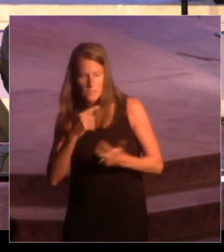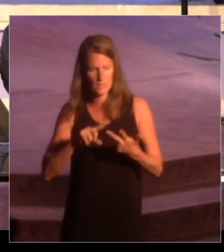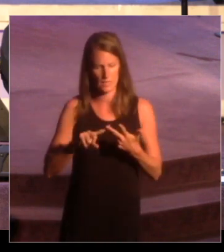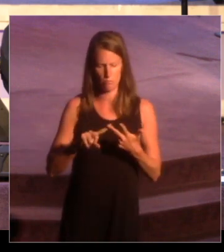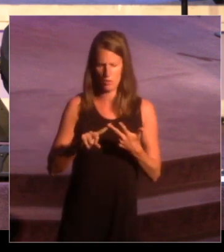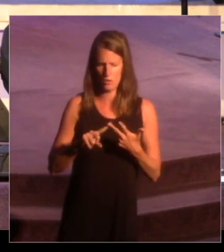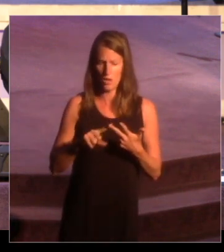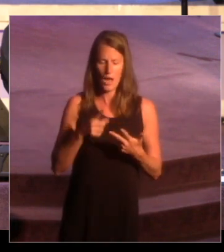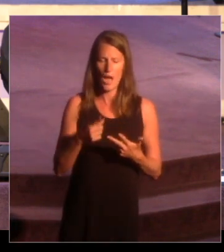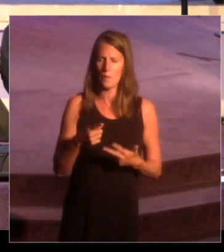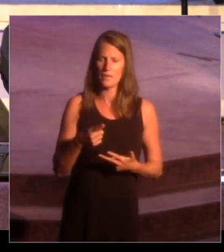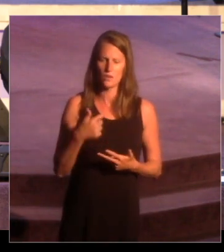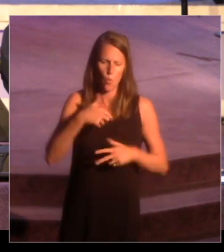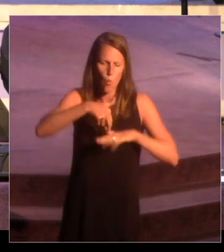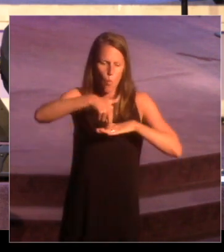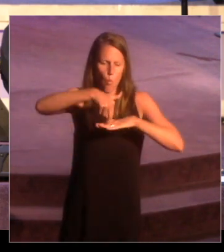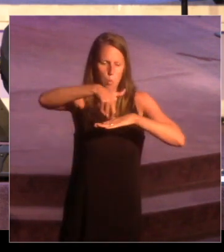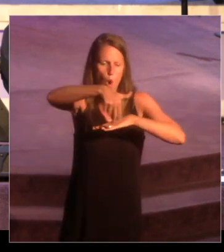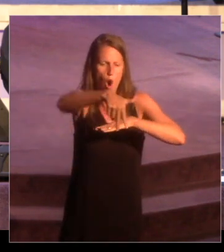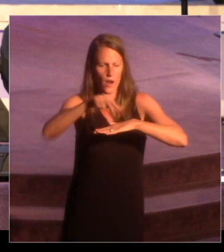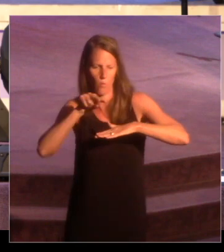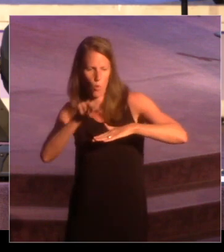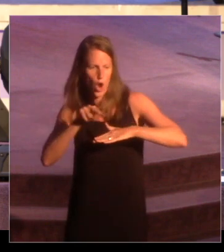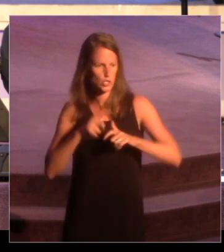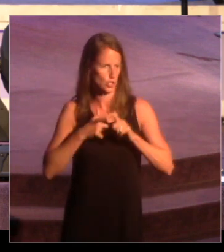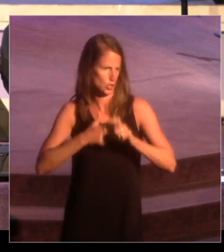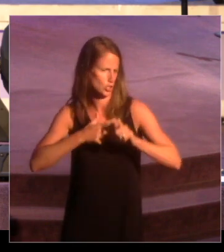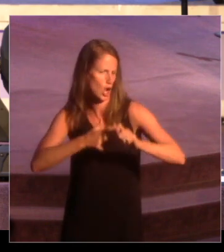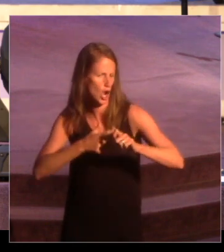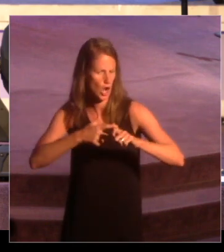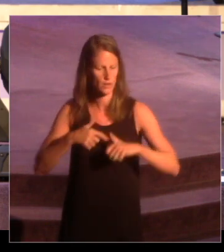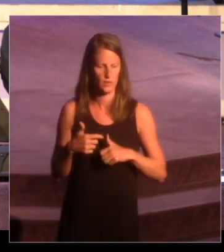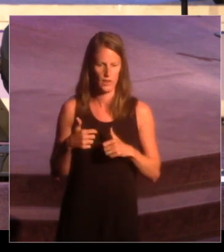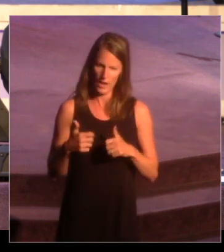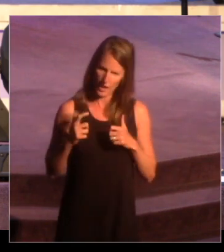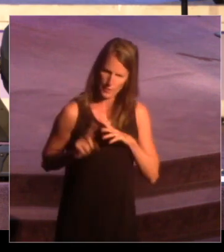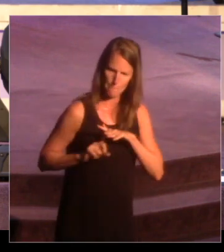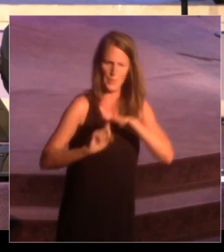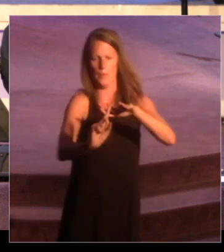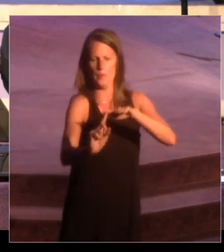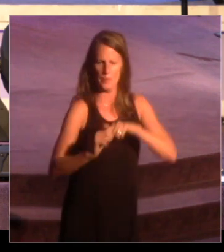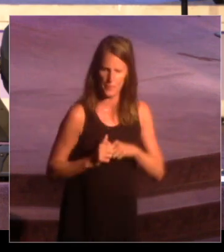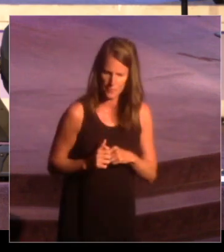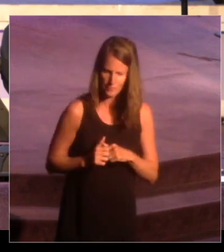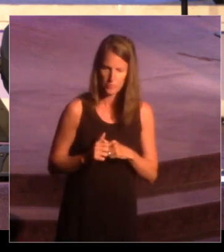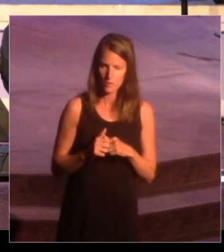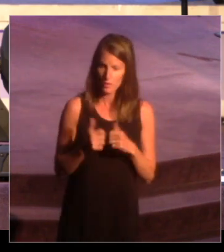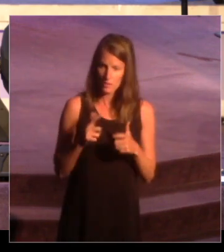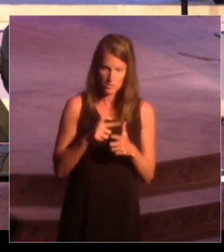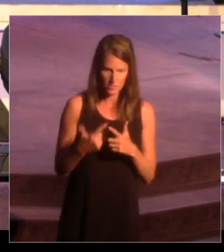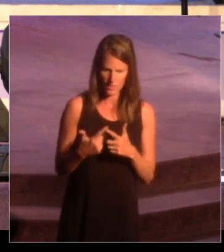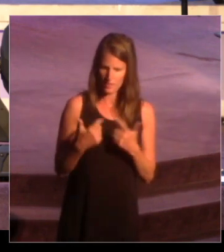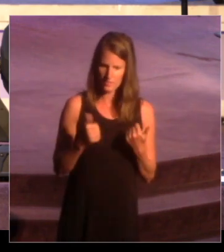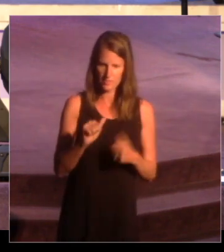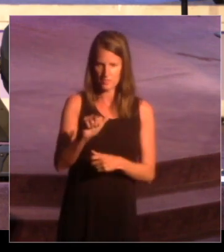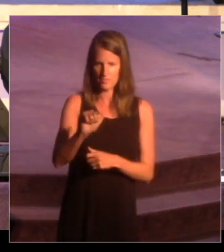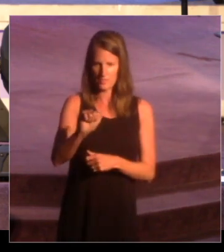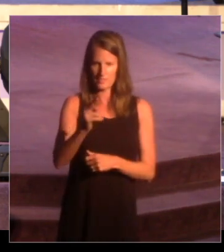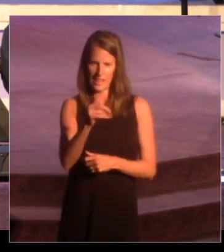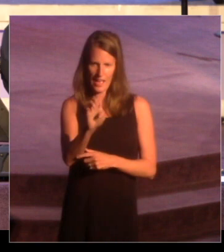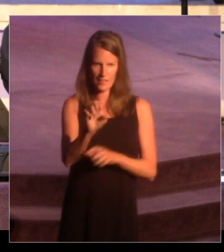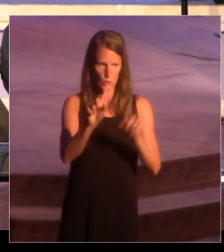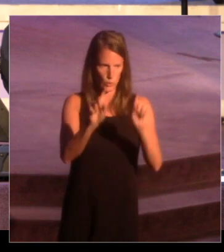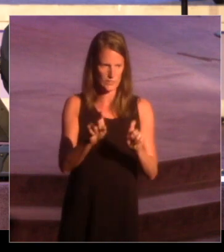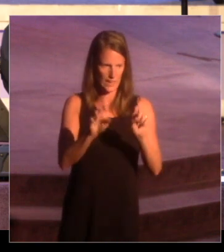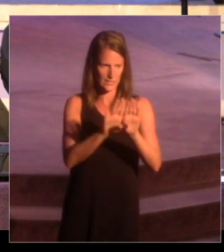has me walk across the room. Then he has me jog across the room. Then he has me run across the room. Then he has me doing these ankle tests where I'm like leaning